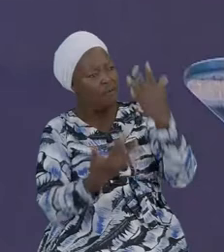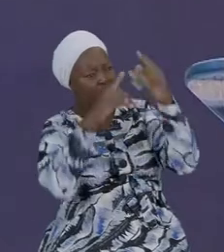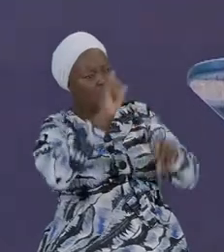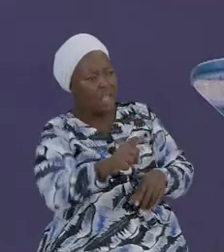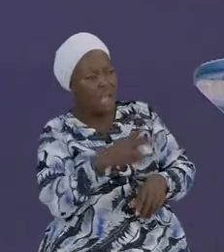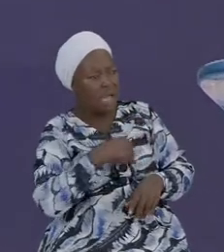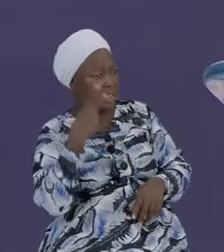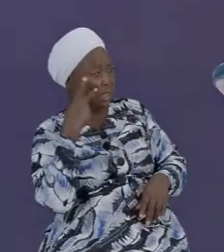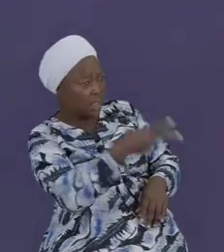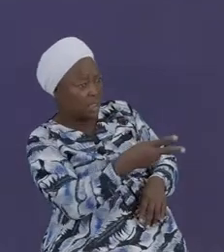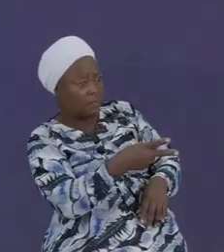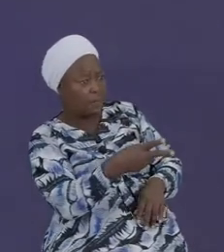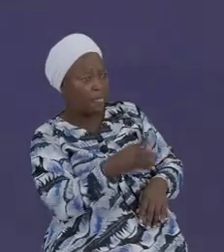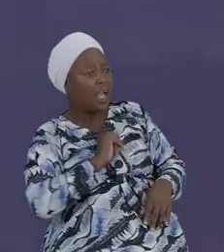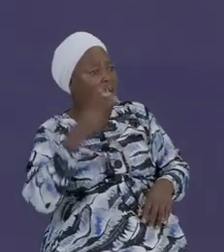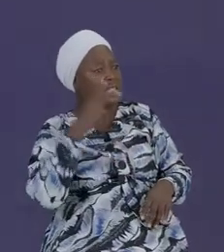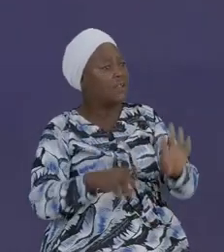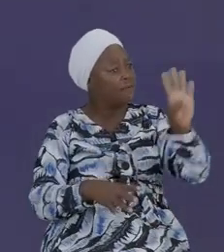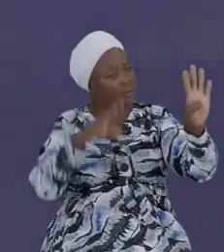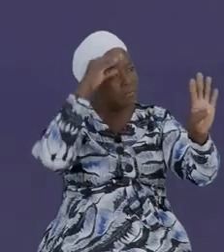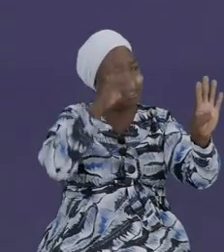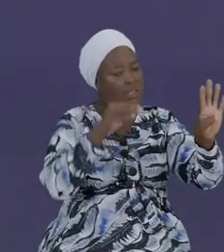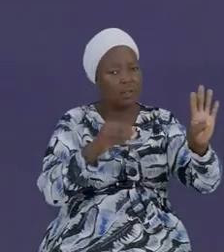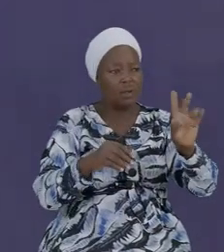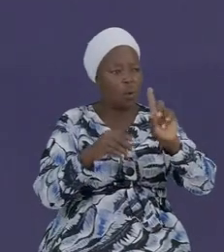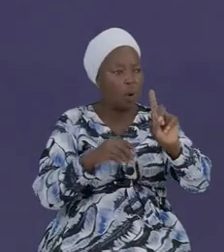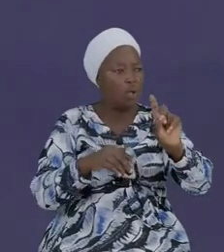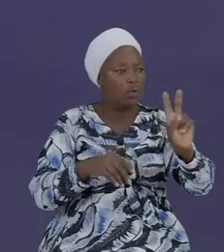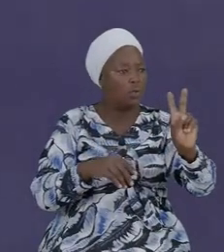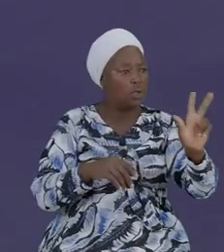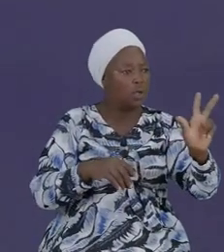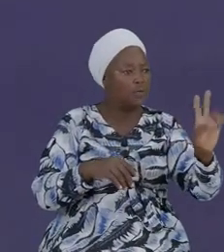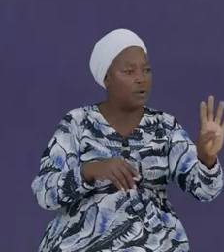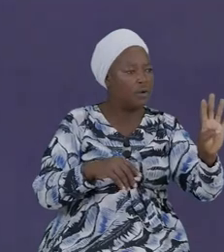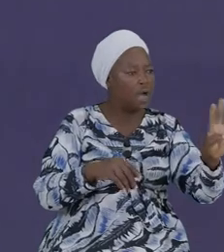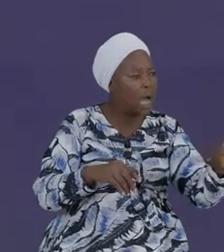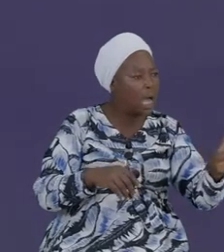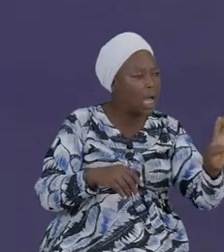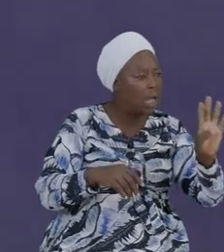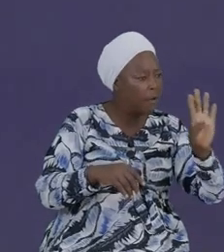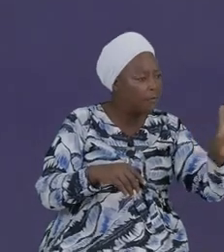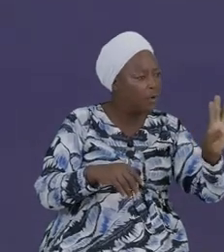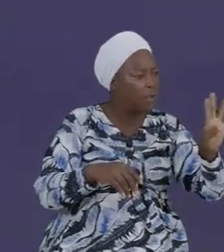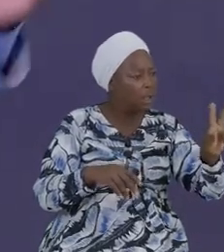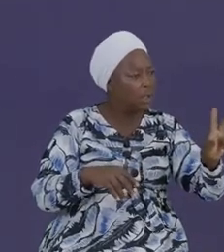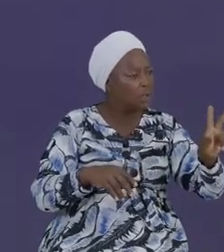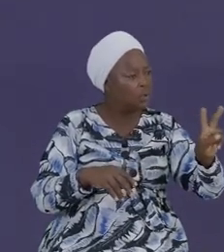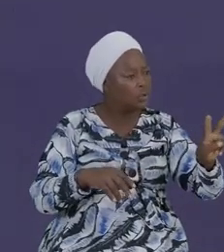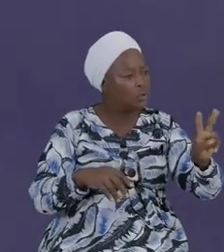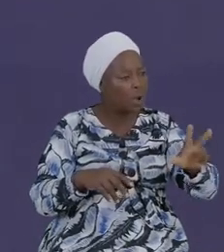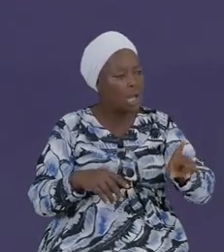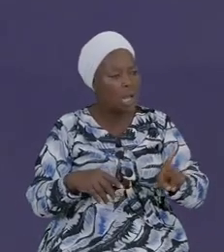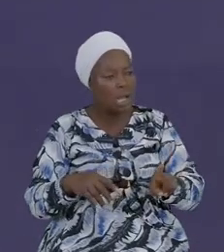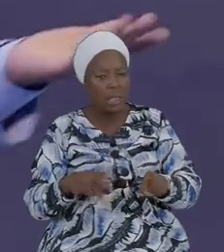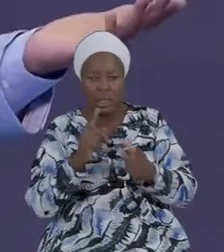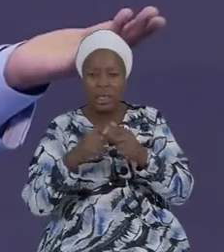And behold, I see four men. One, two, three, four, three, two, one. He counted